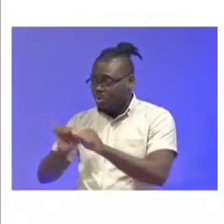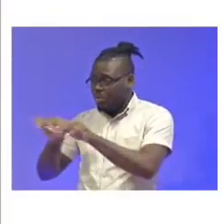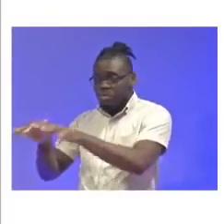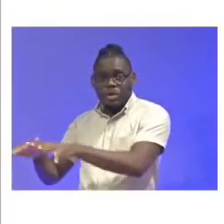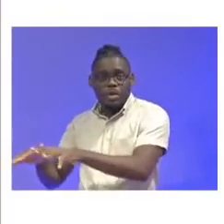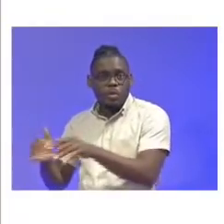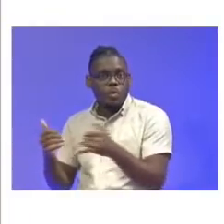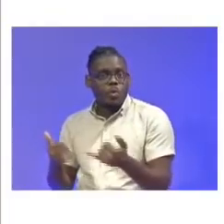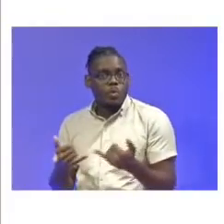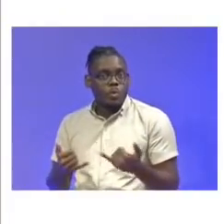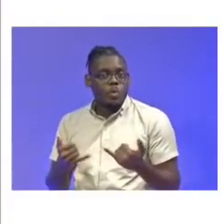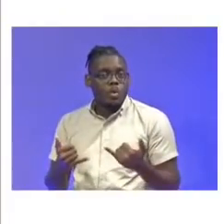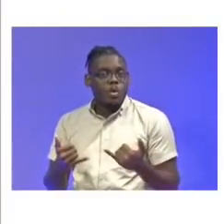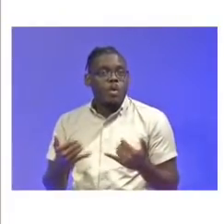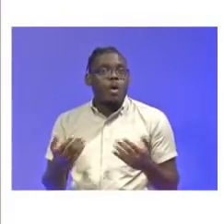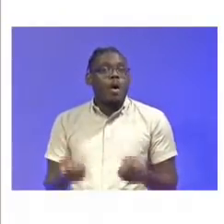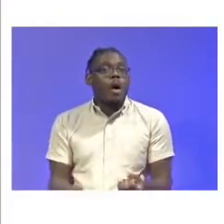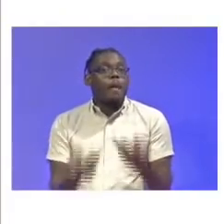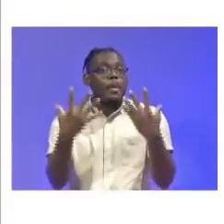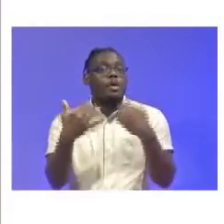in.